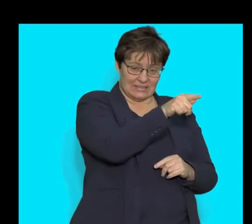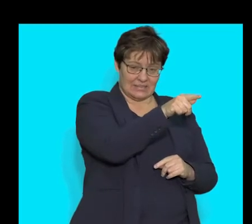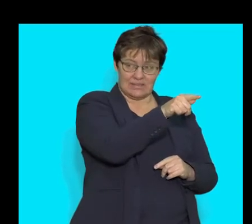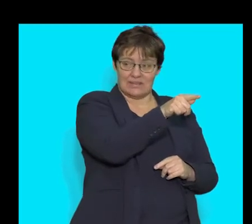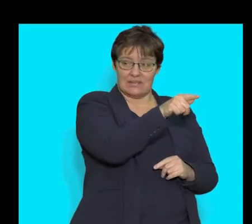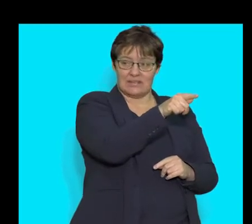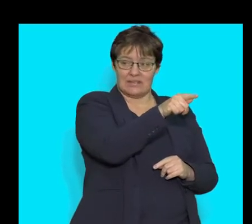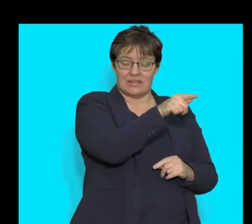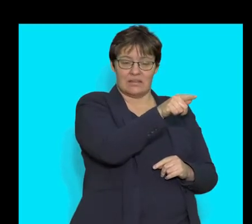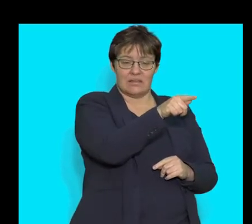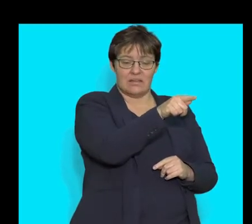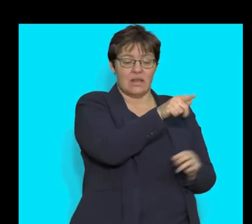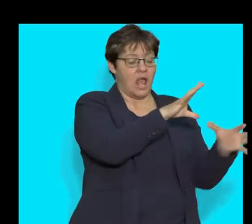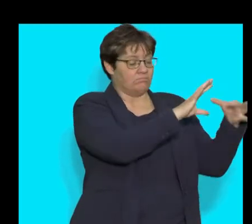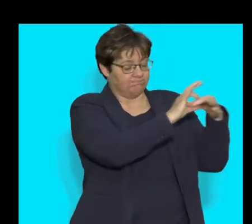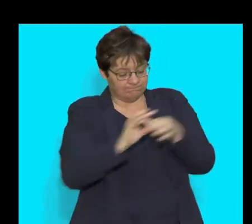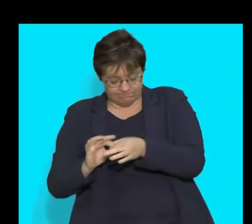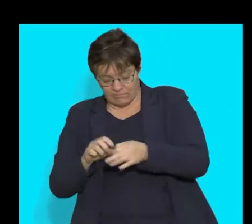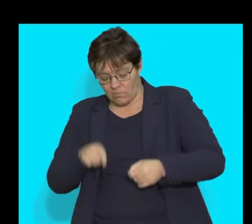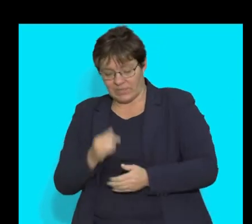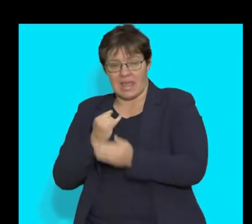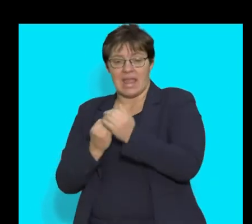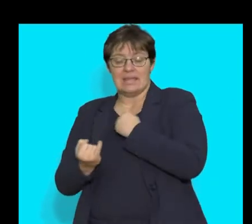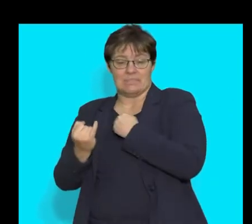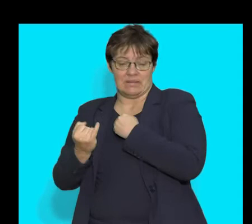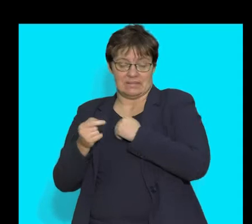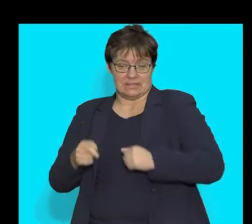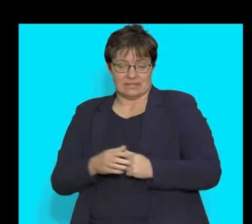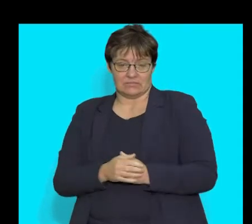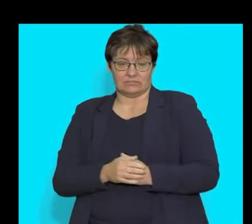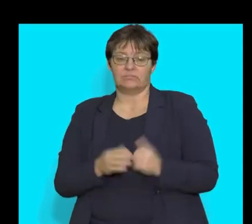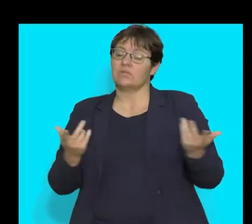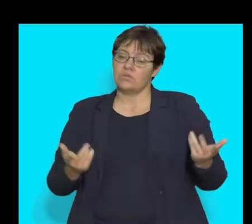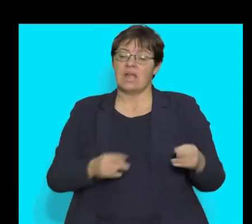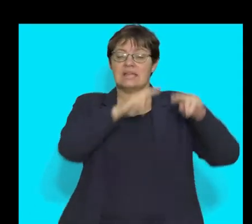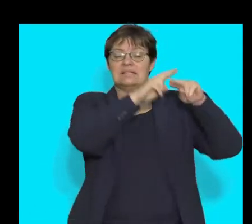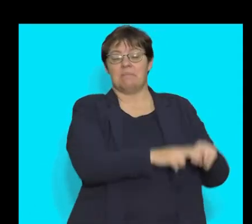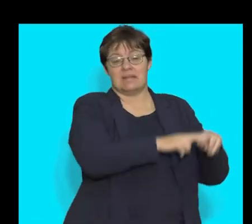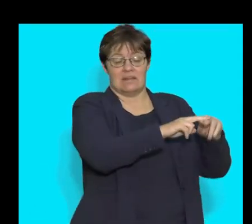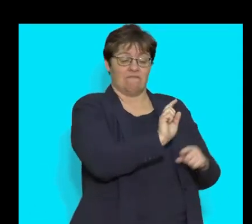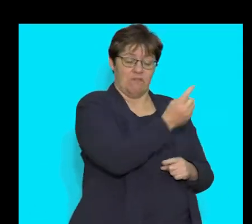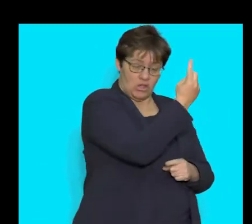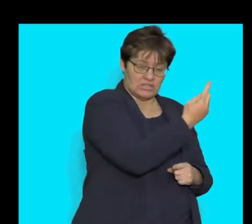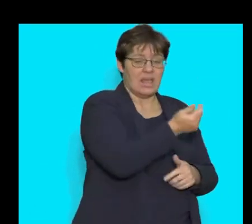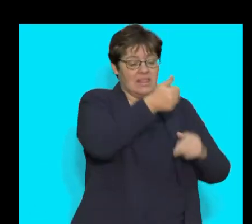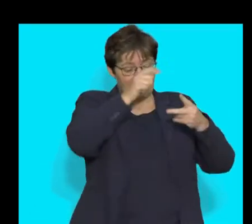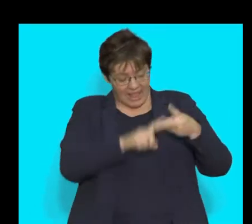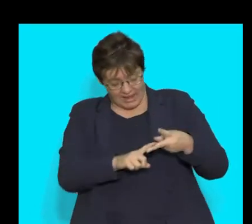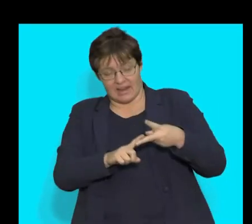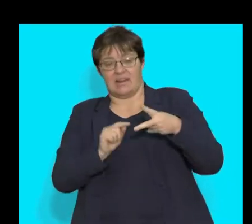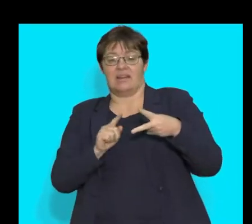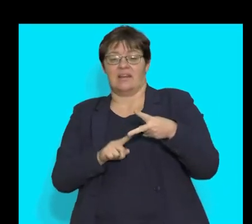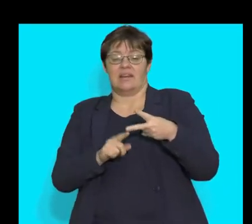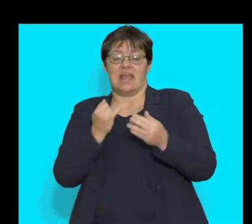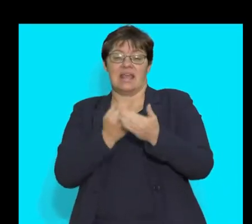variable, and then in conjunction with the independent. So we usually say dependent variable first, then the